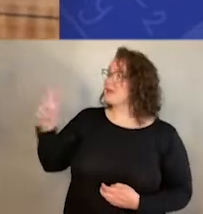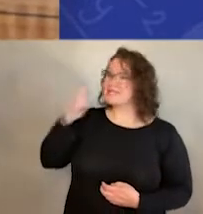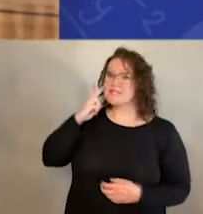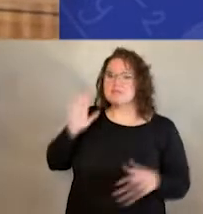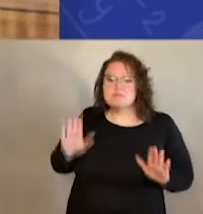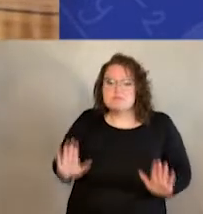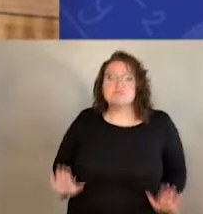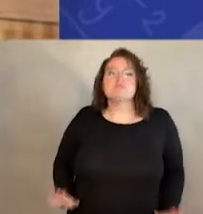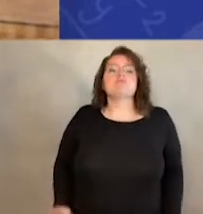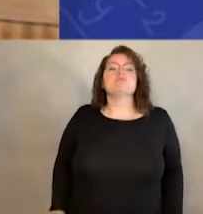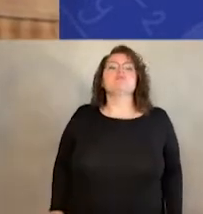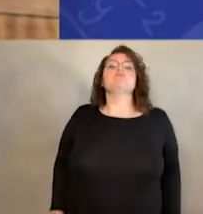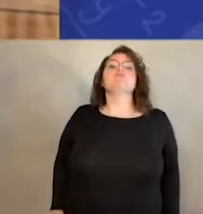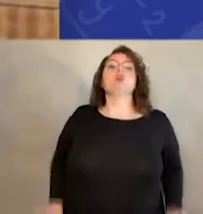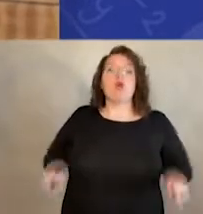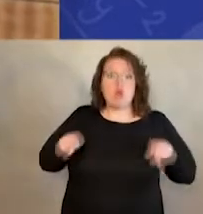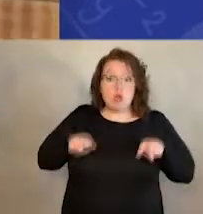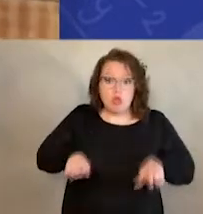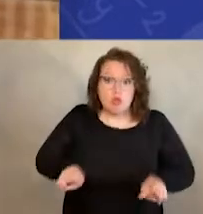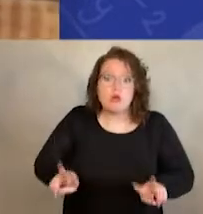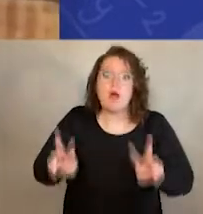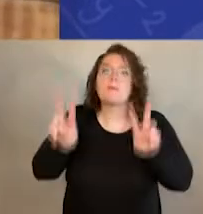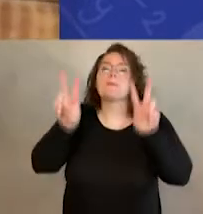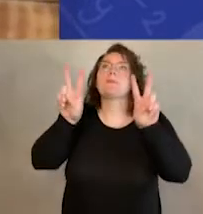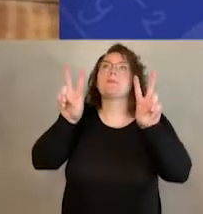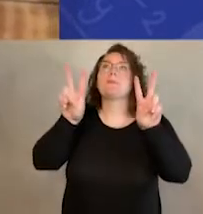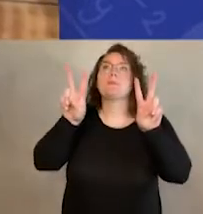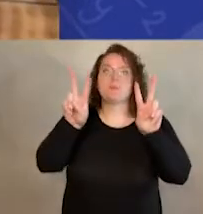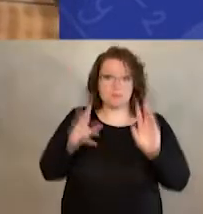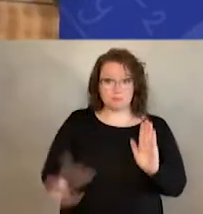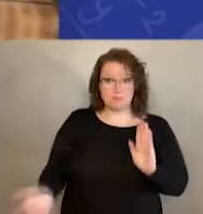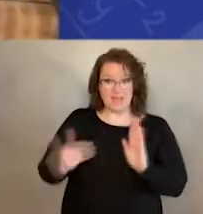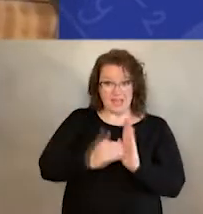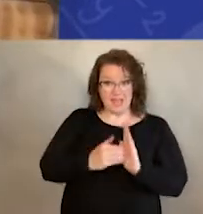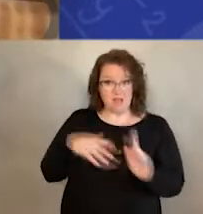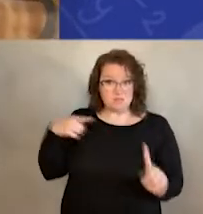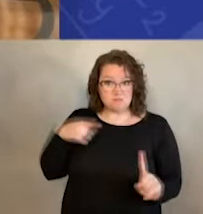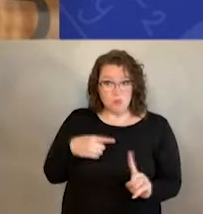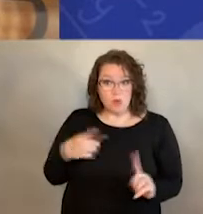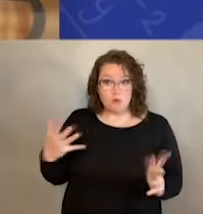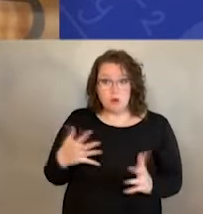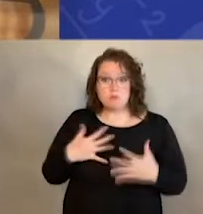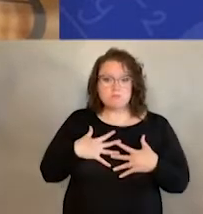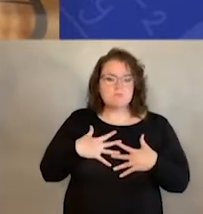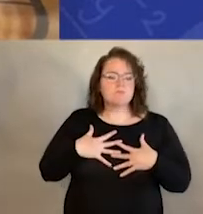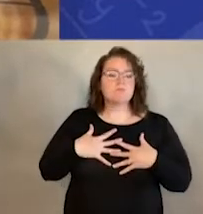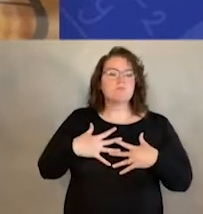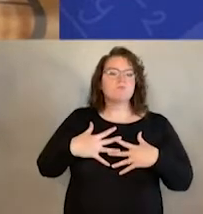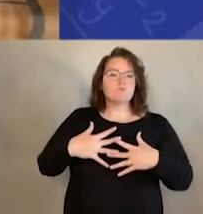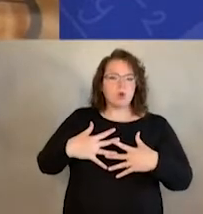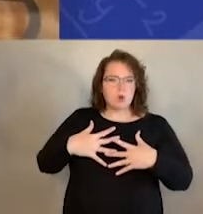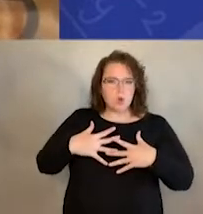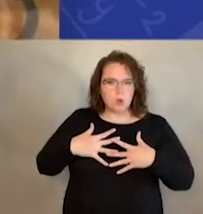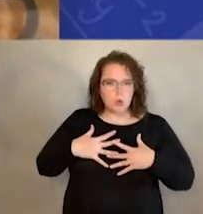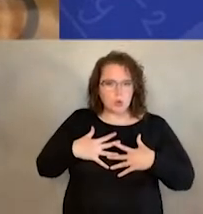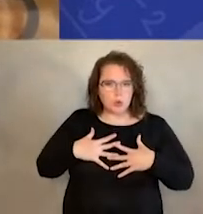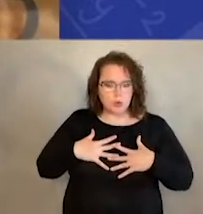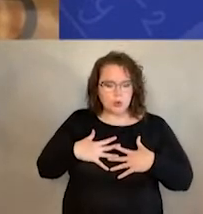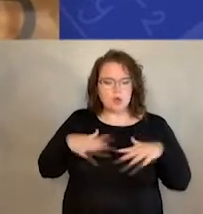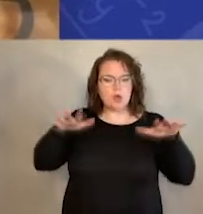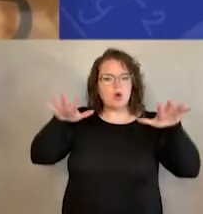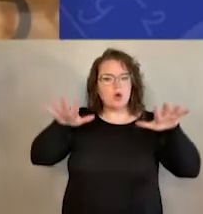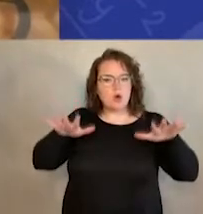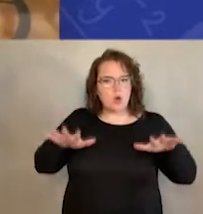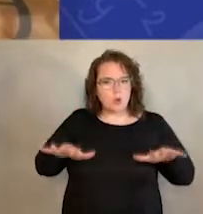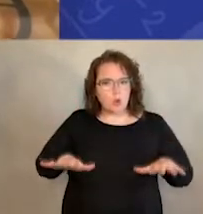You can see she has a nice curve. She's looking up. She is, again, working on that breathing and calming her